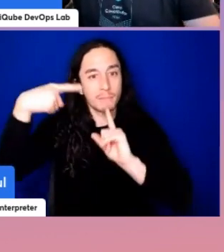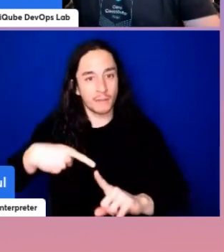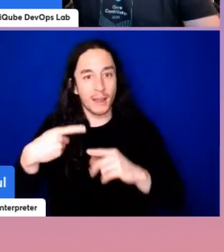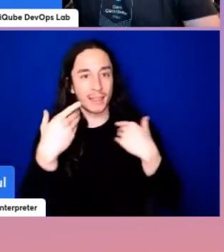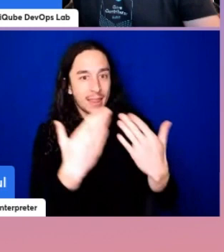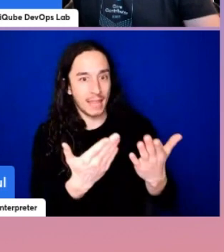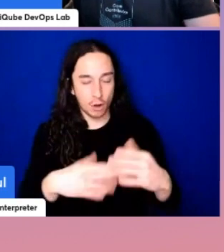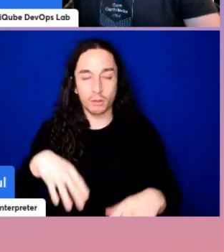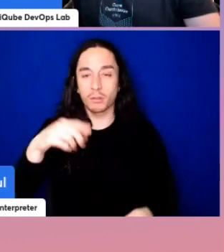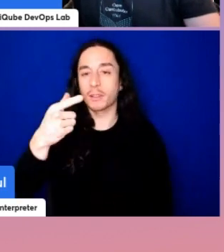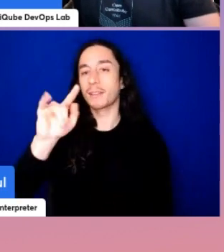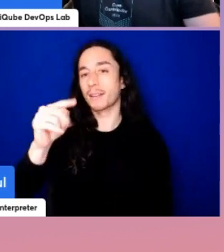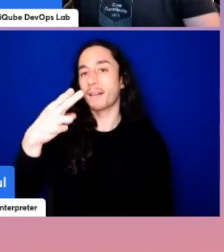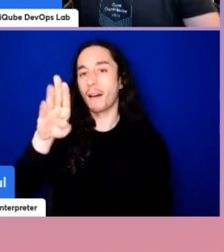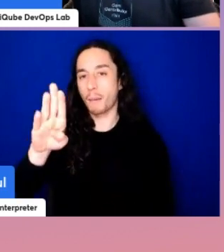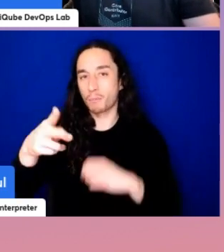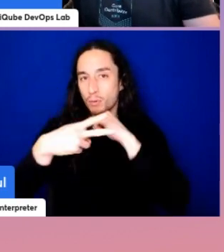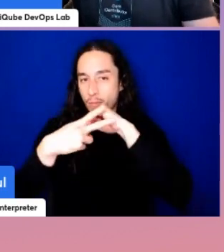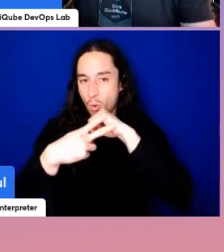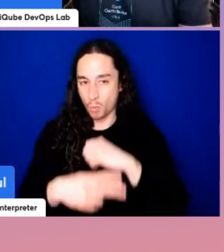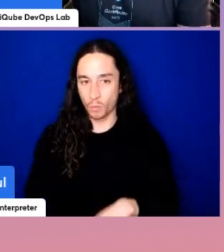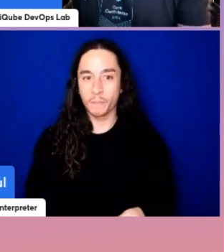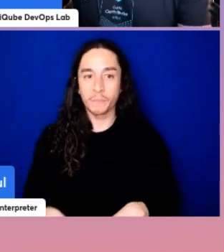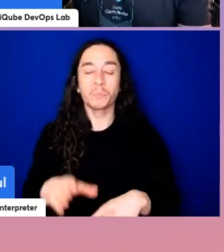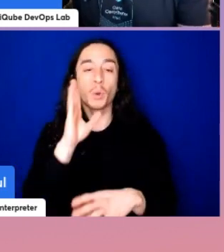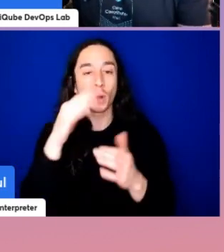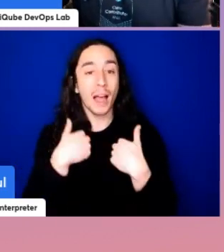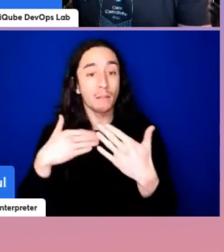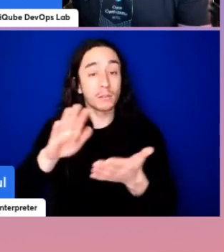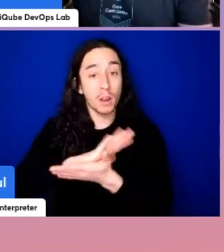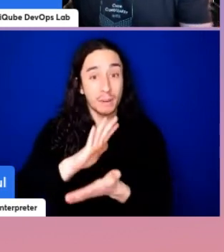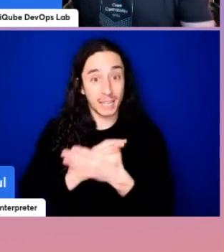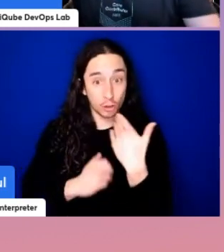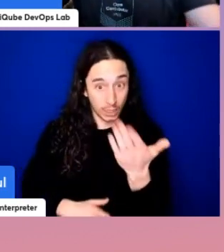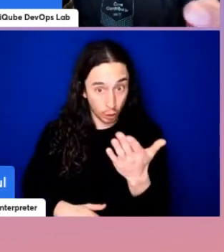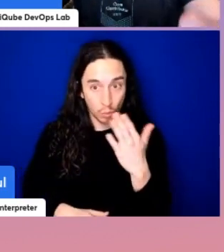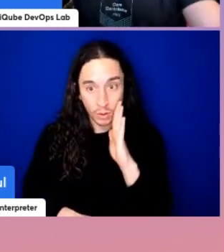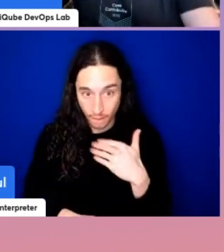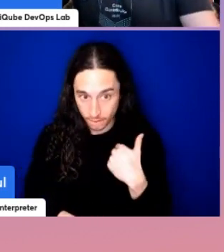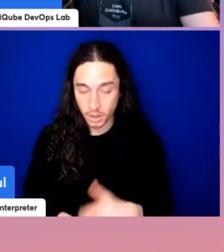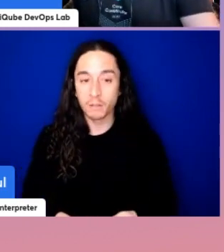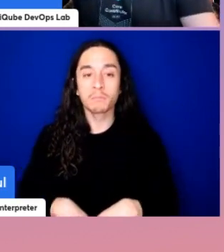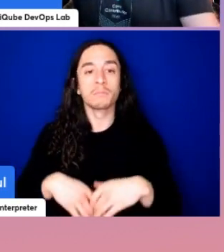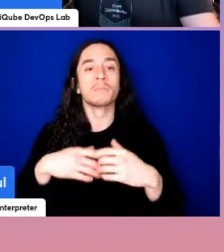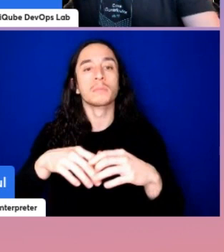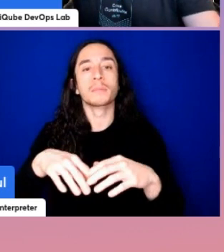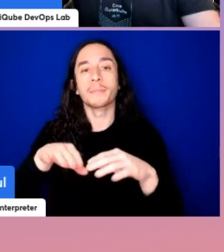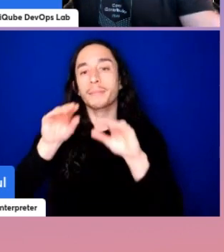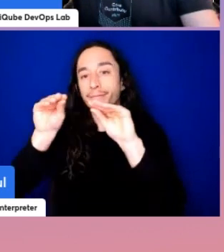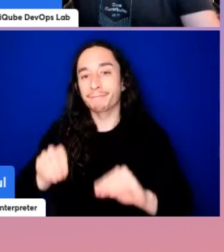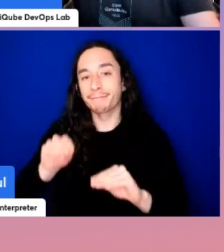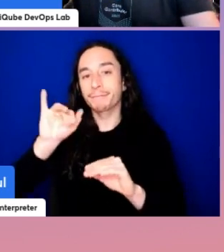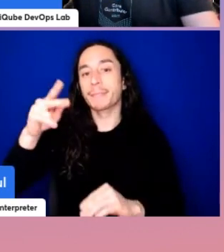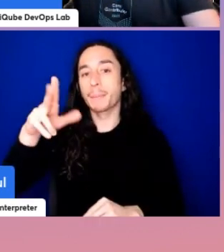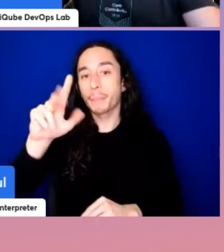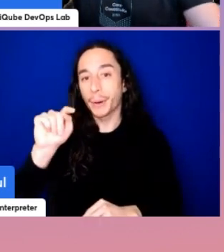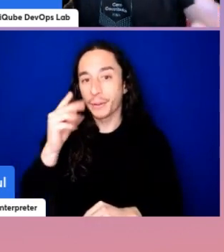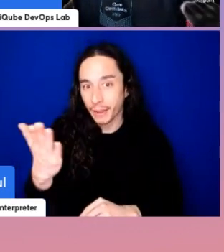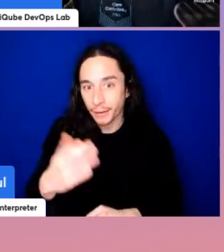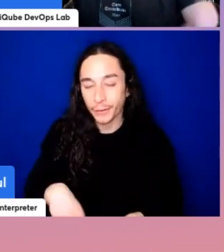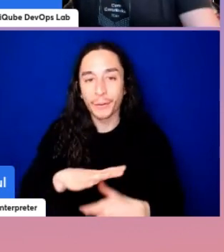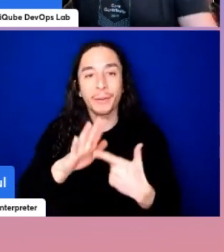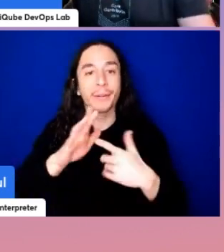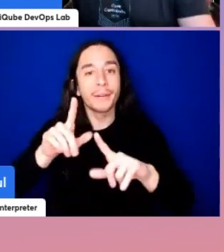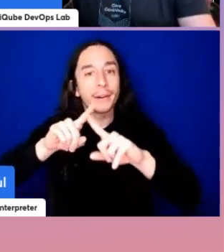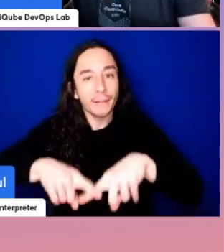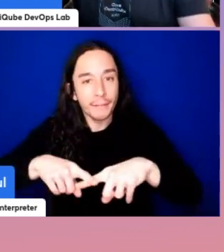GitHub repository. And you will have your documentation over here, and you will have your inputs and your dependencies, and you will